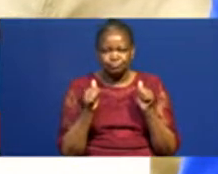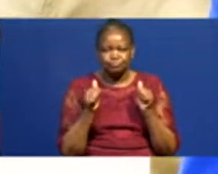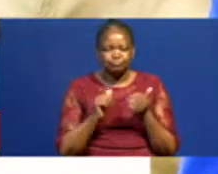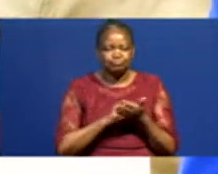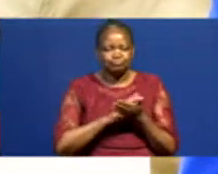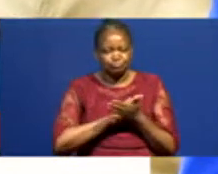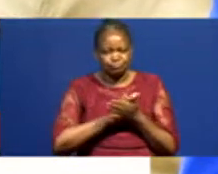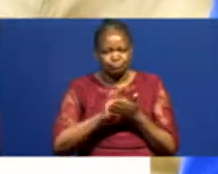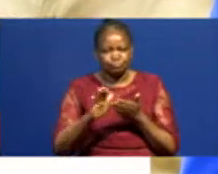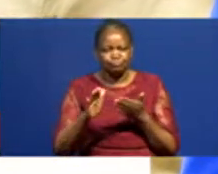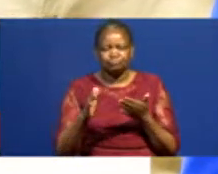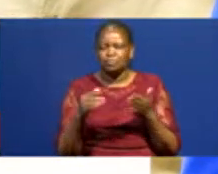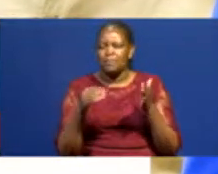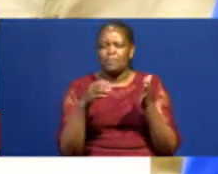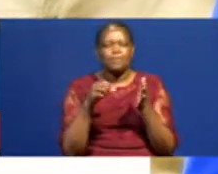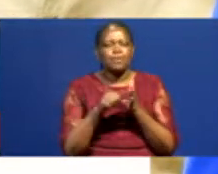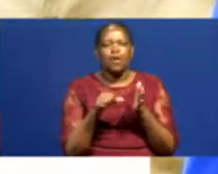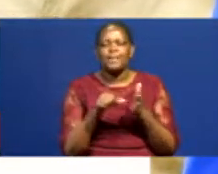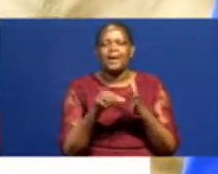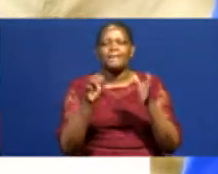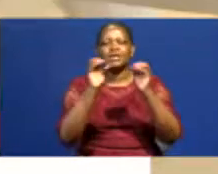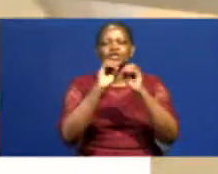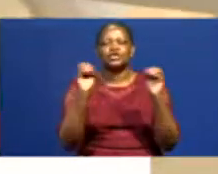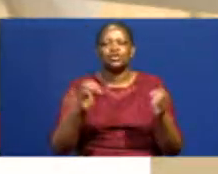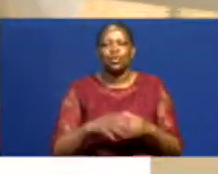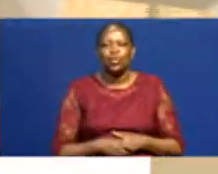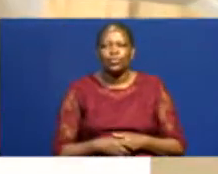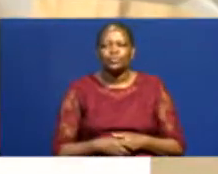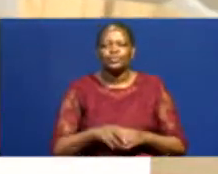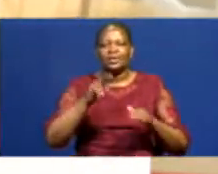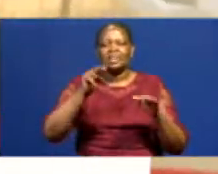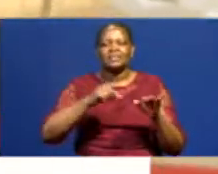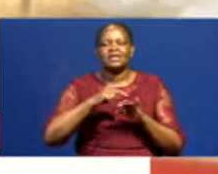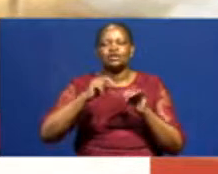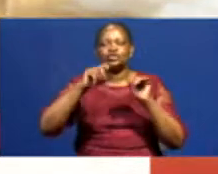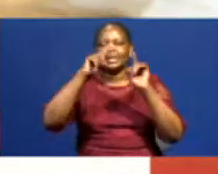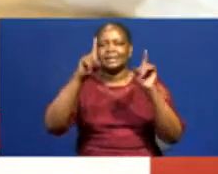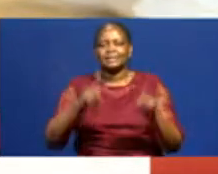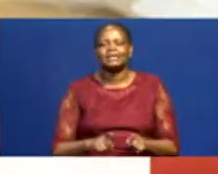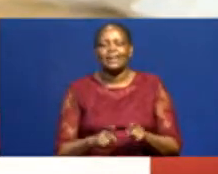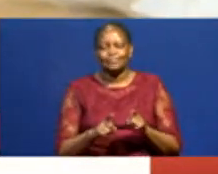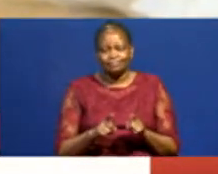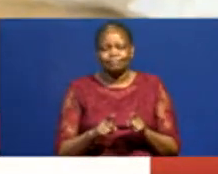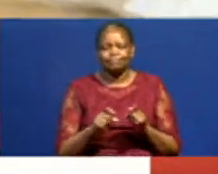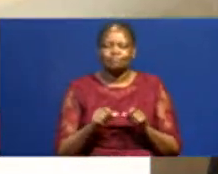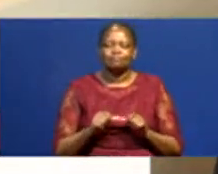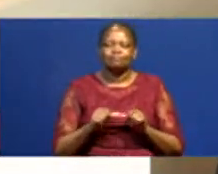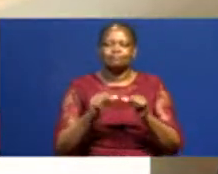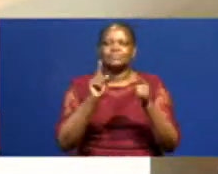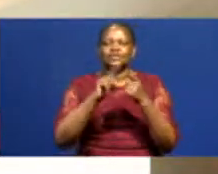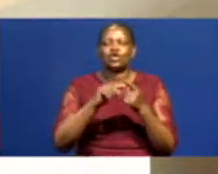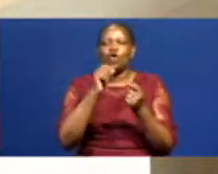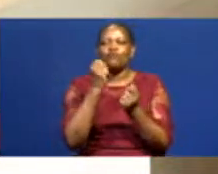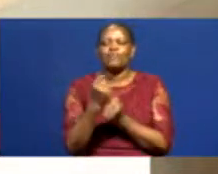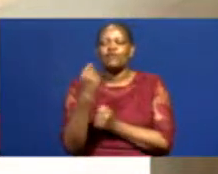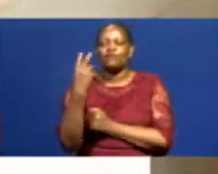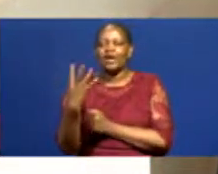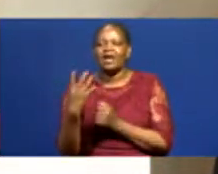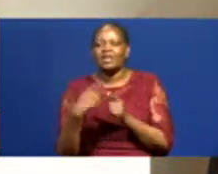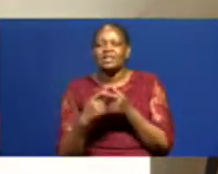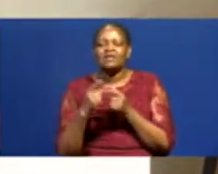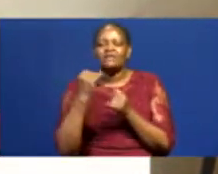smoothly. We've had no cases whatsoever. The national exams is set to run until November 24th, ending with physics